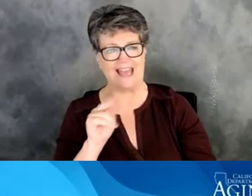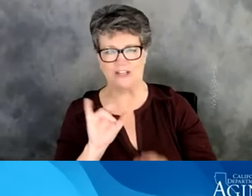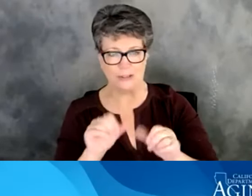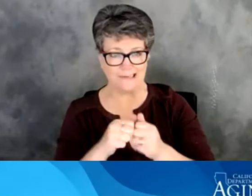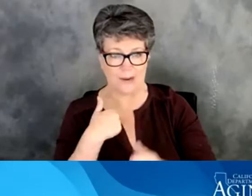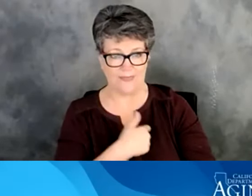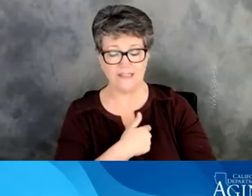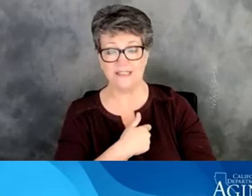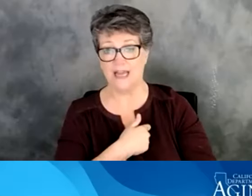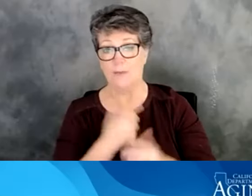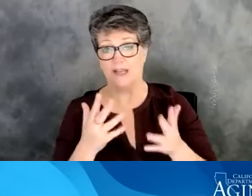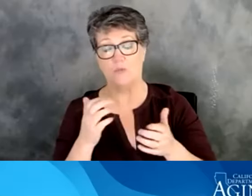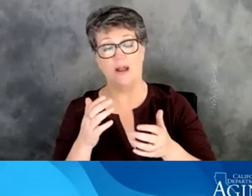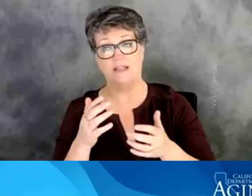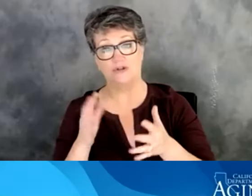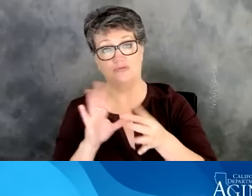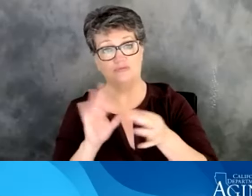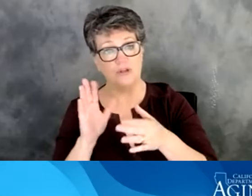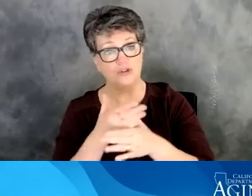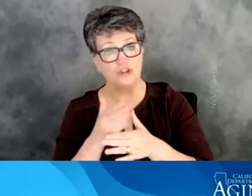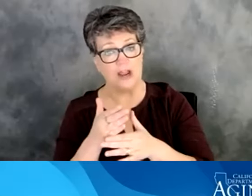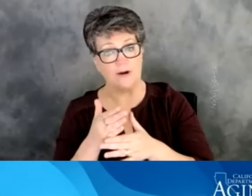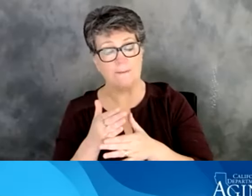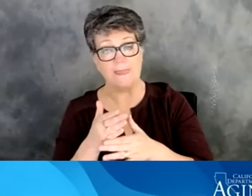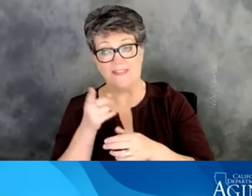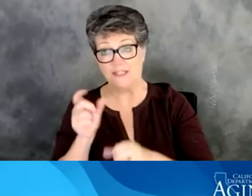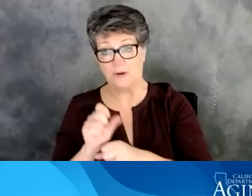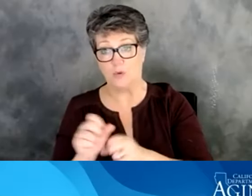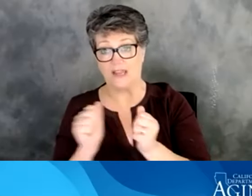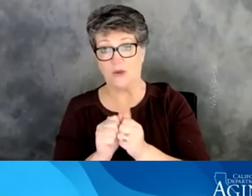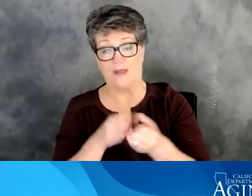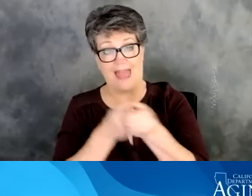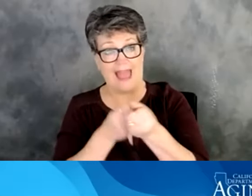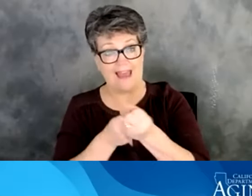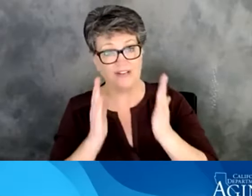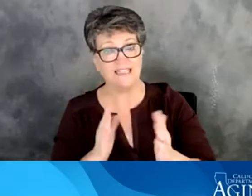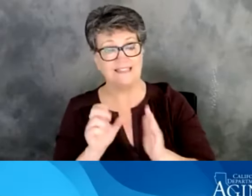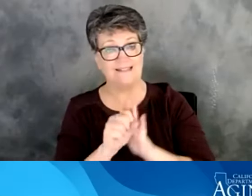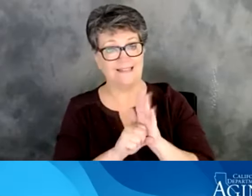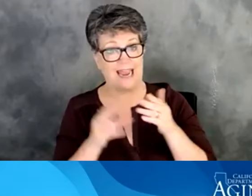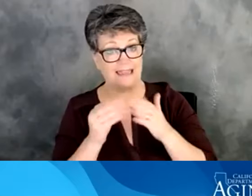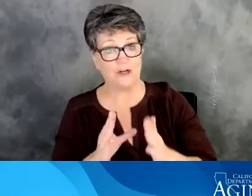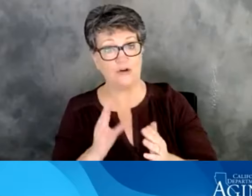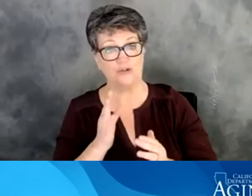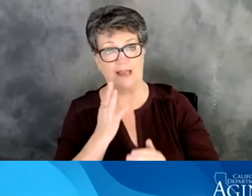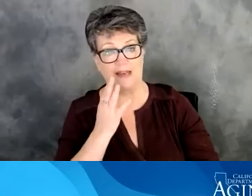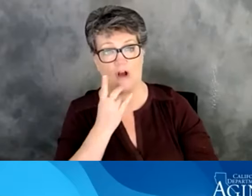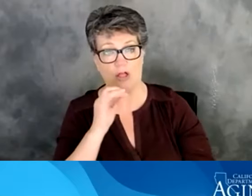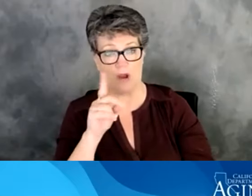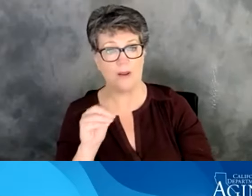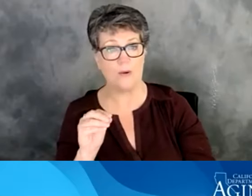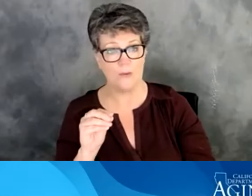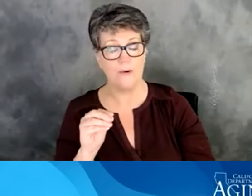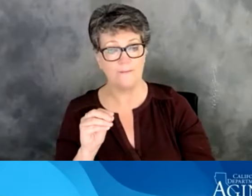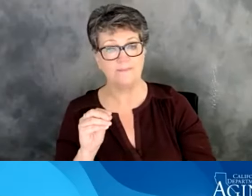but he wanted to share that he's been working with advocates and state leaders in Colorado, and